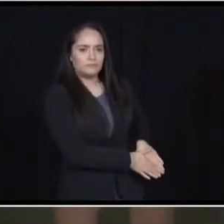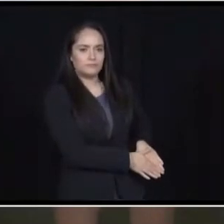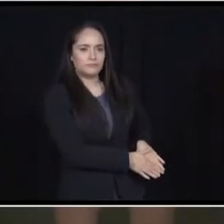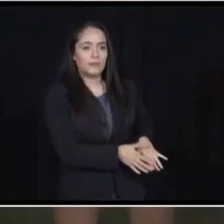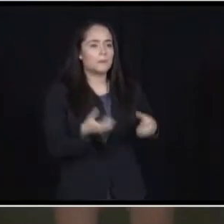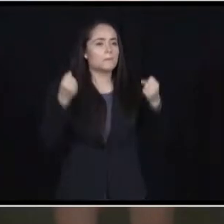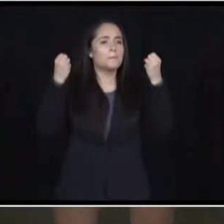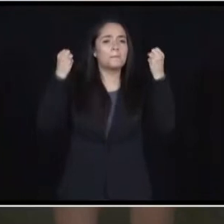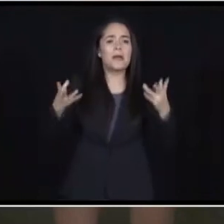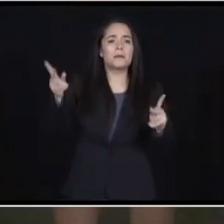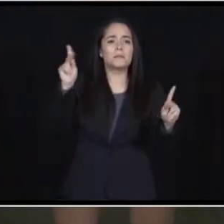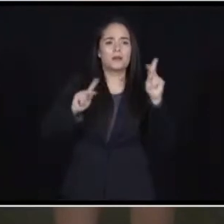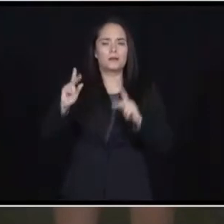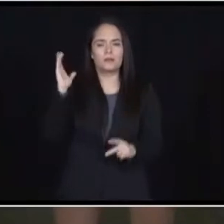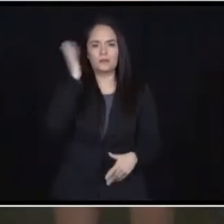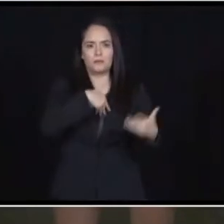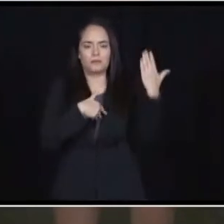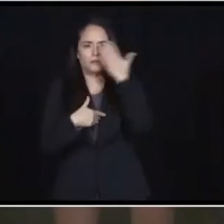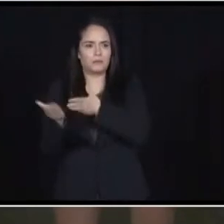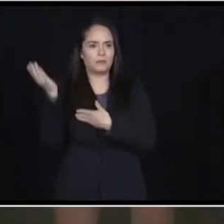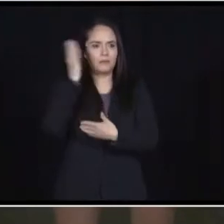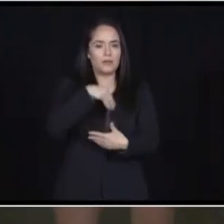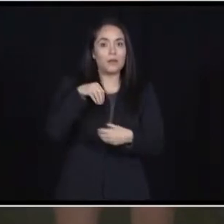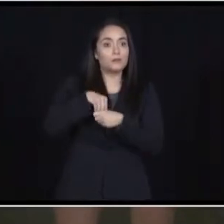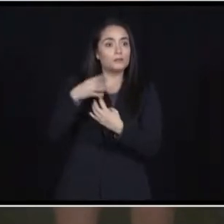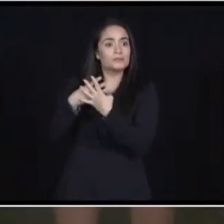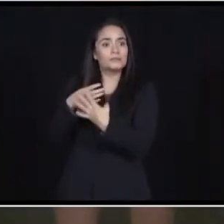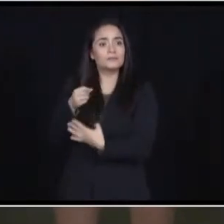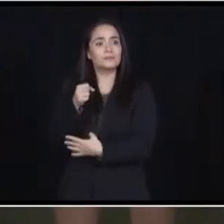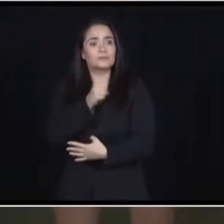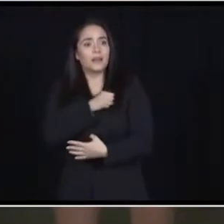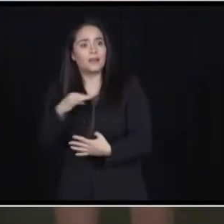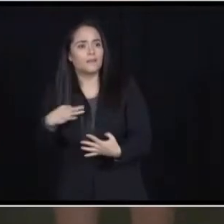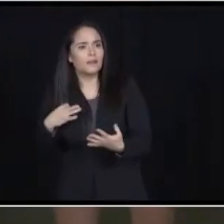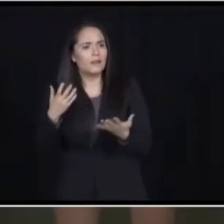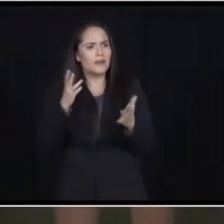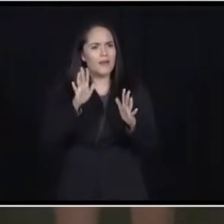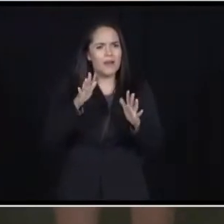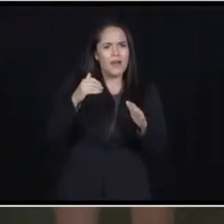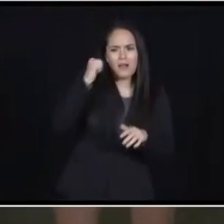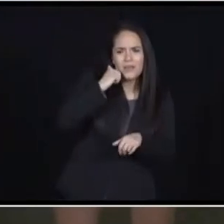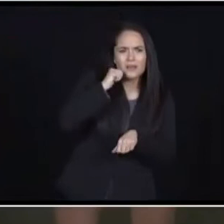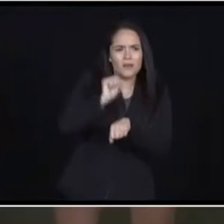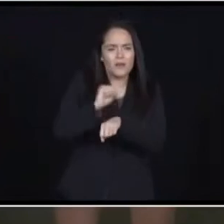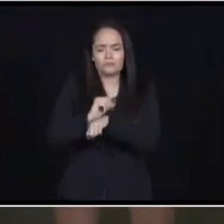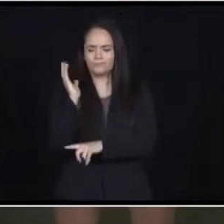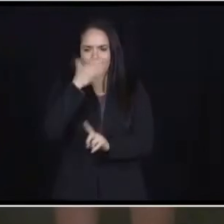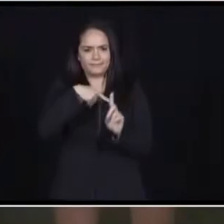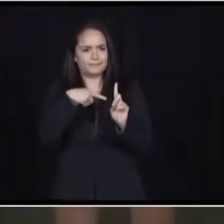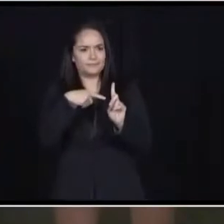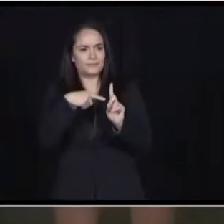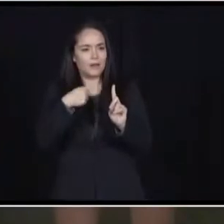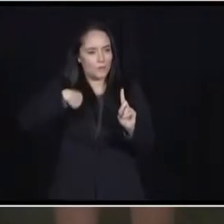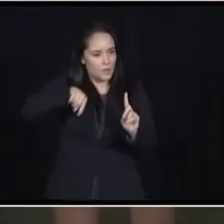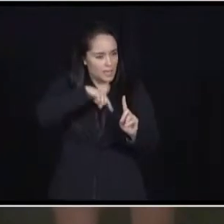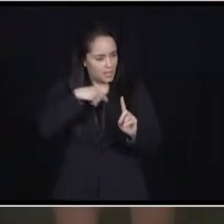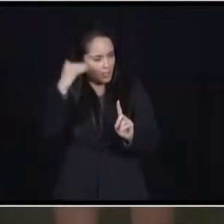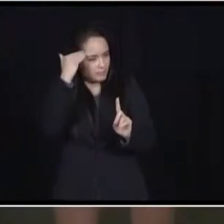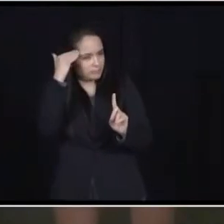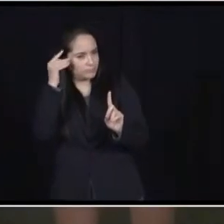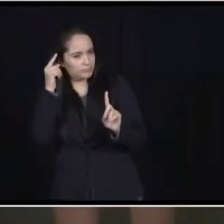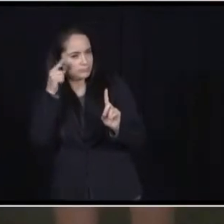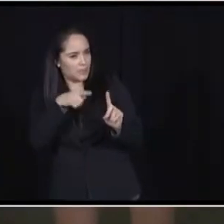day, and yet we do not take their contributions for granted, which is why we are continuing to commit to supporting